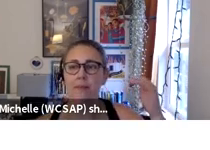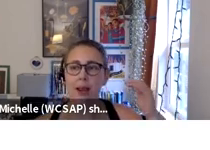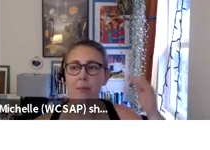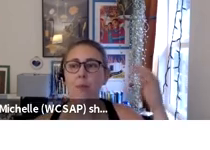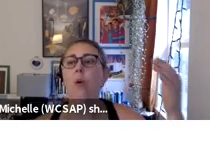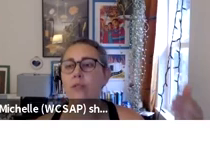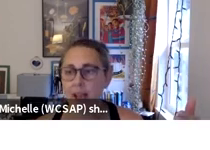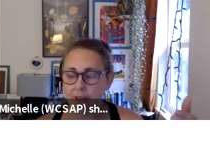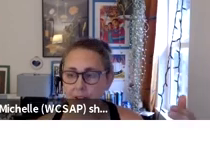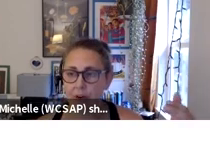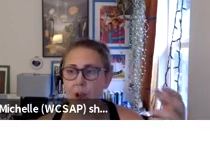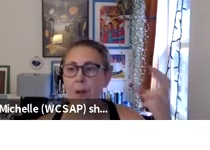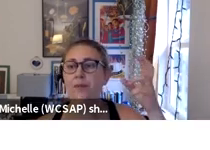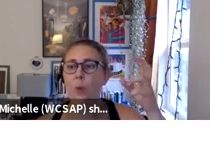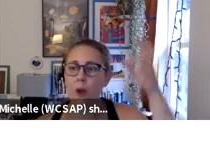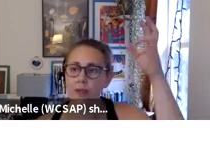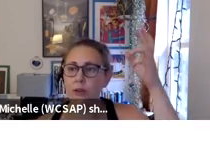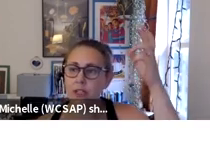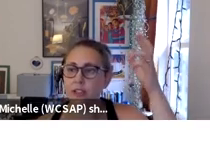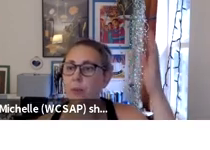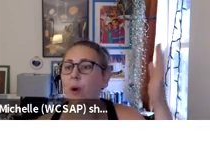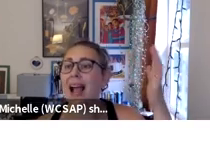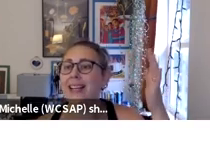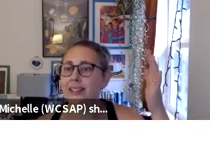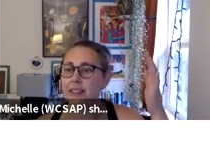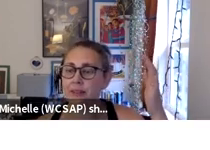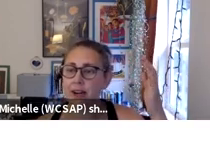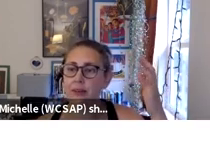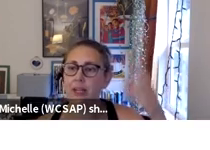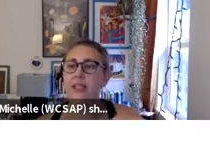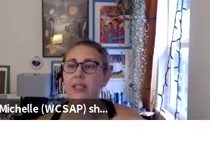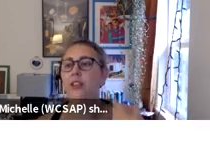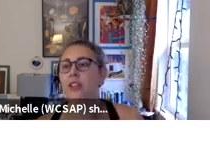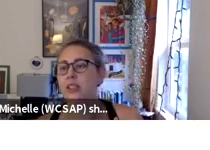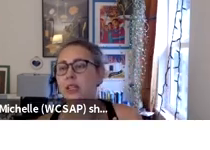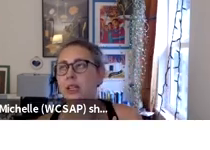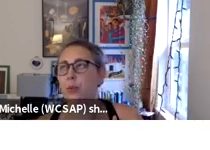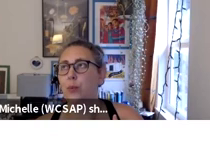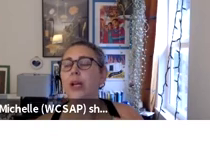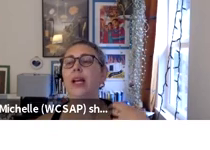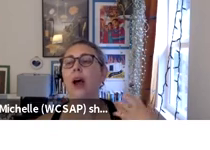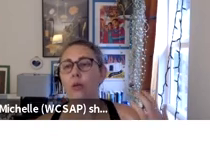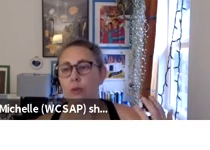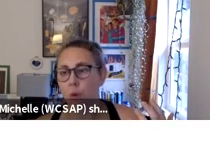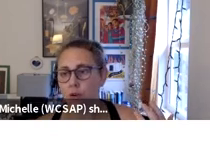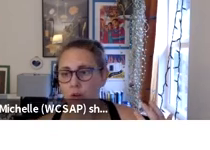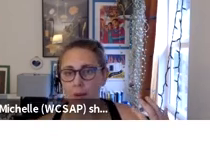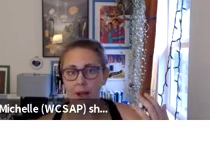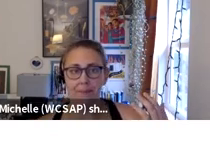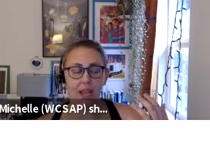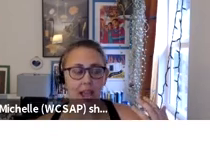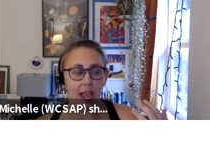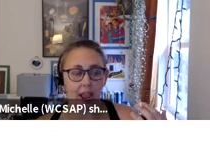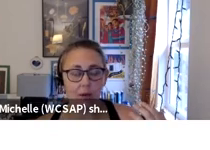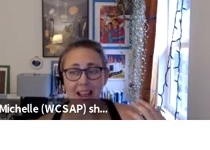of and make more of an effort when those things are more heightened, right? Because that's just bringing out more